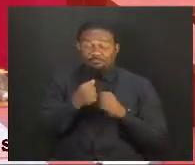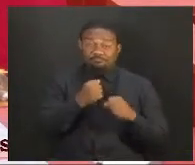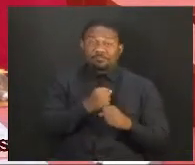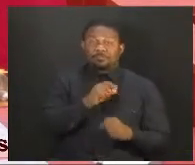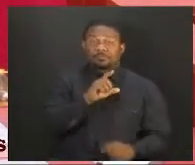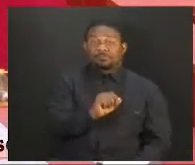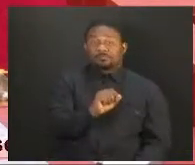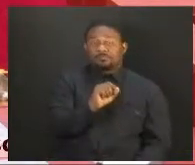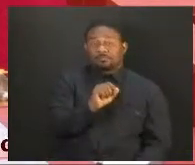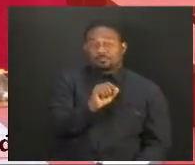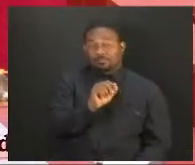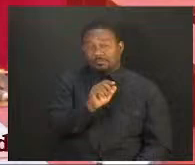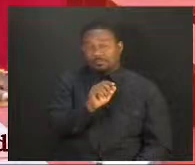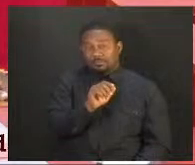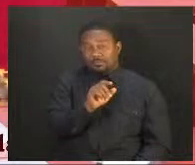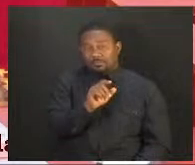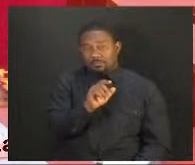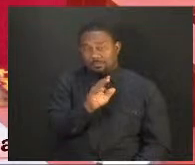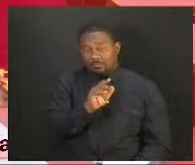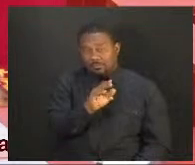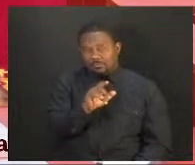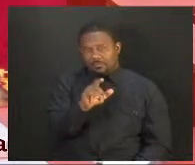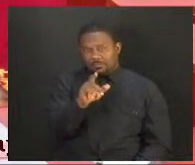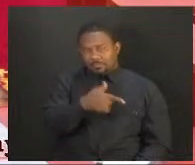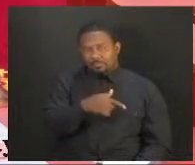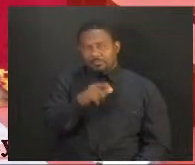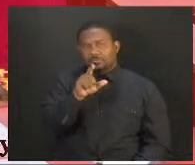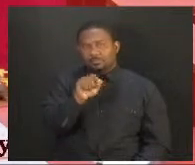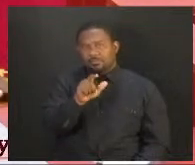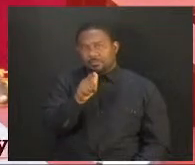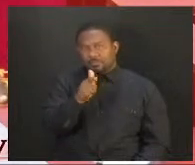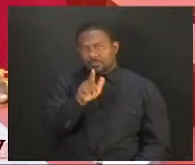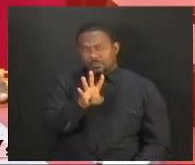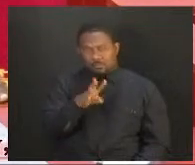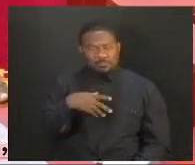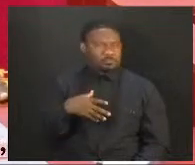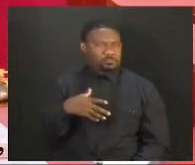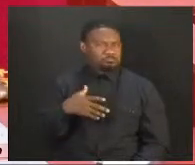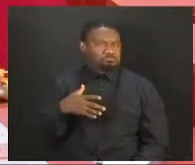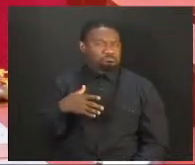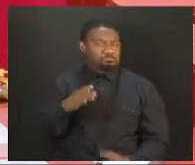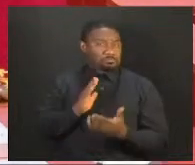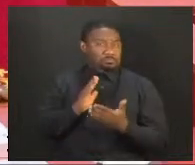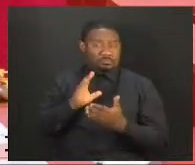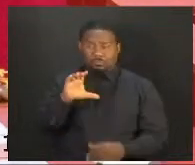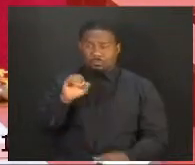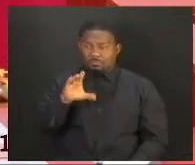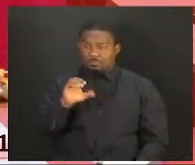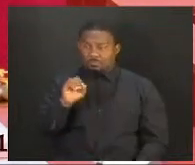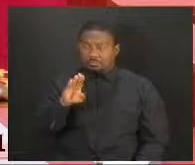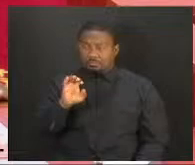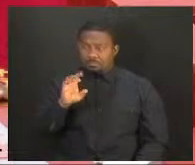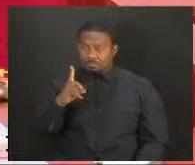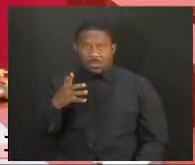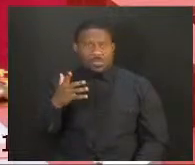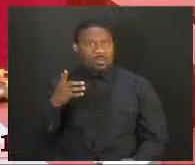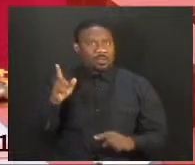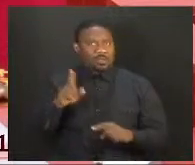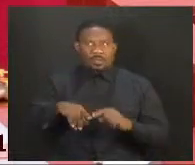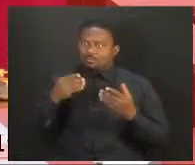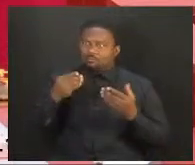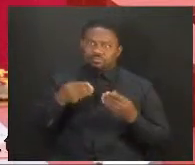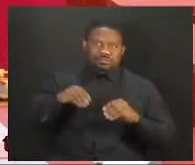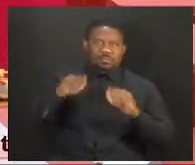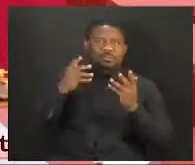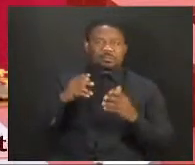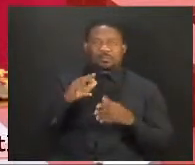2023-2024 crop season, Cocoa Board was unable to supply 330,000 tons of cocoa to meet its contractual